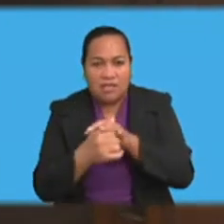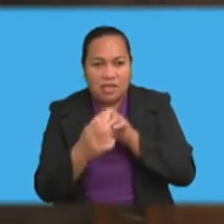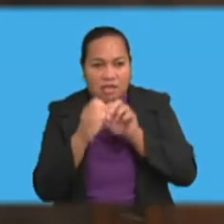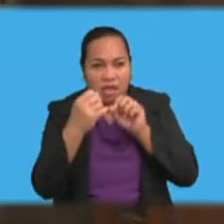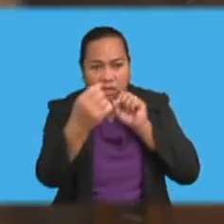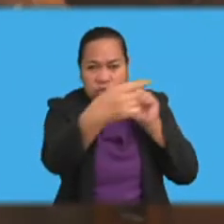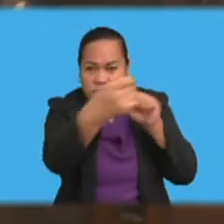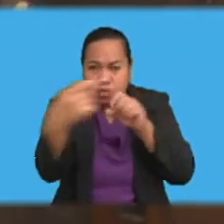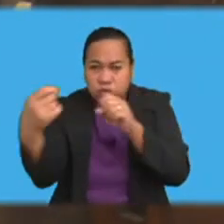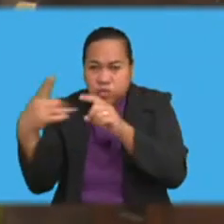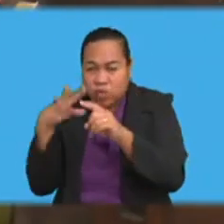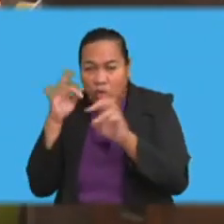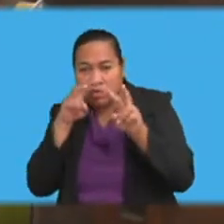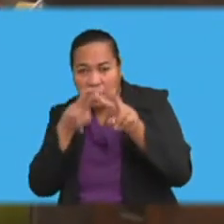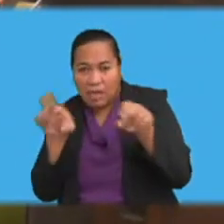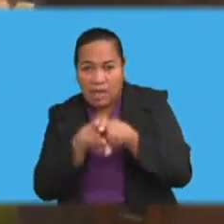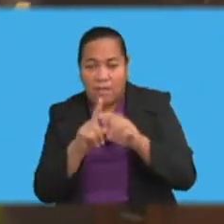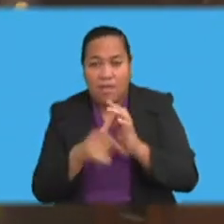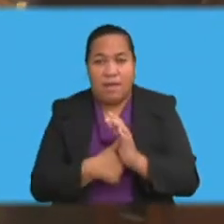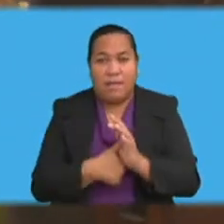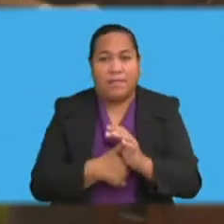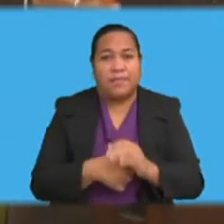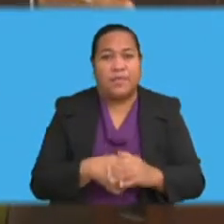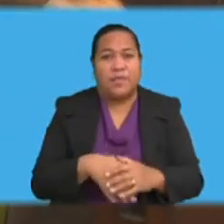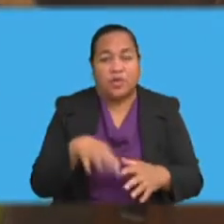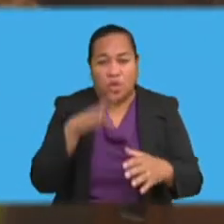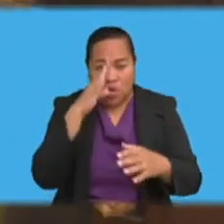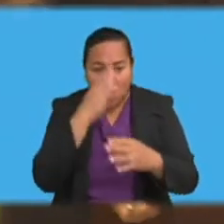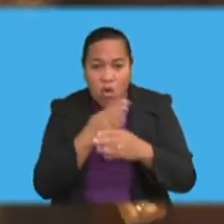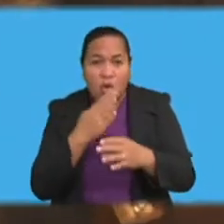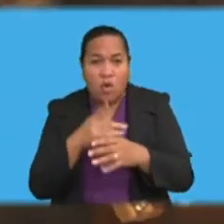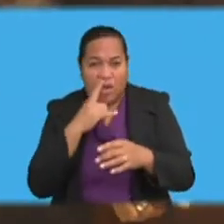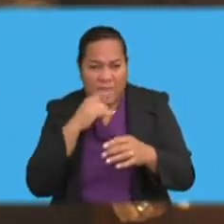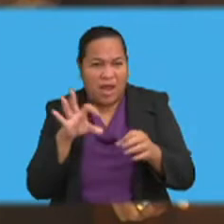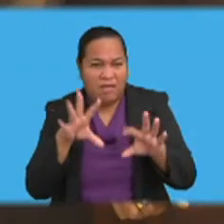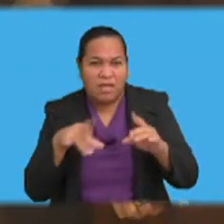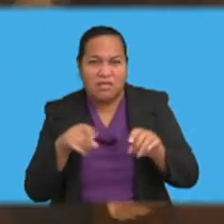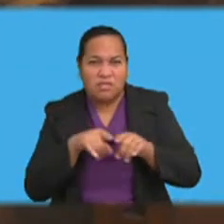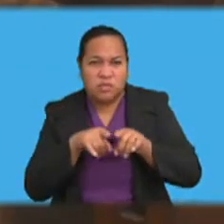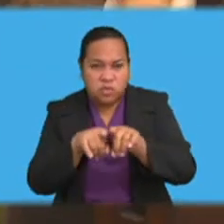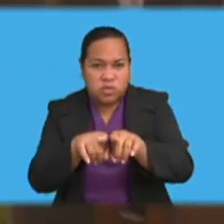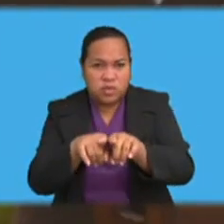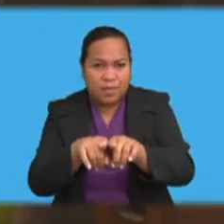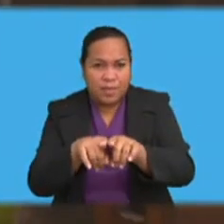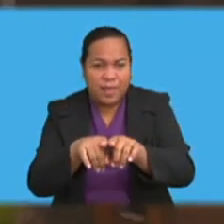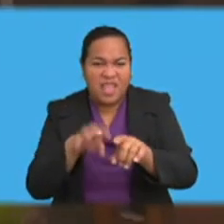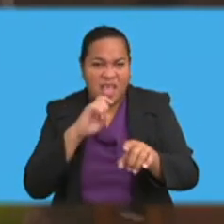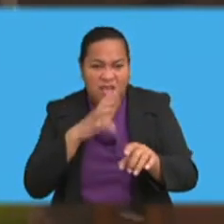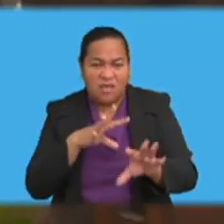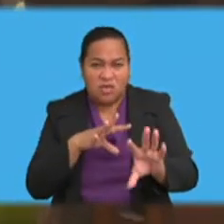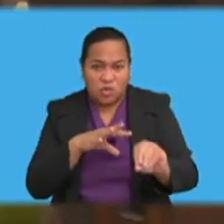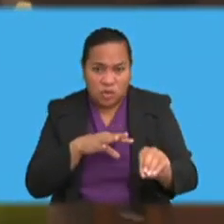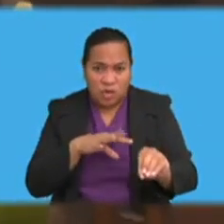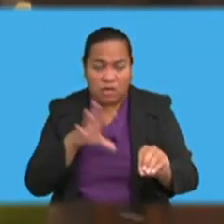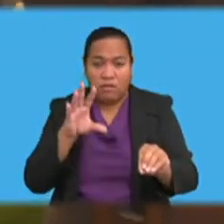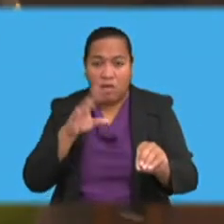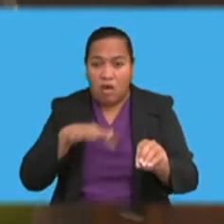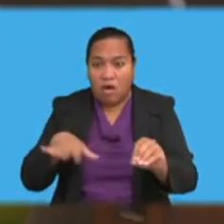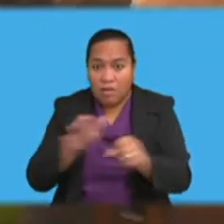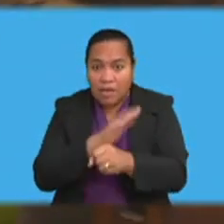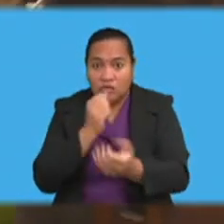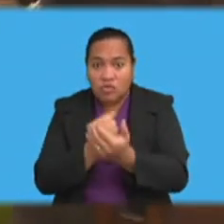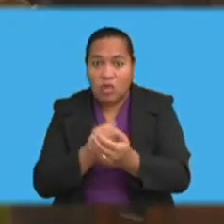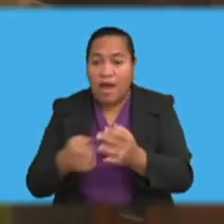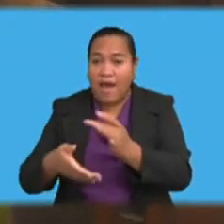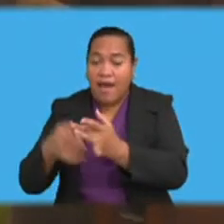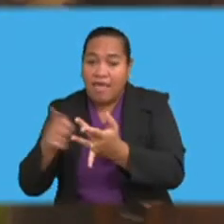simulcast where the analog and digital platforms would run together. Early analog switch-off will ensure that ongoing variable high